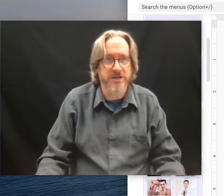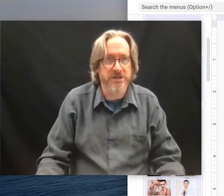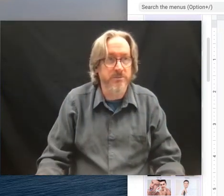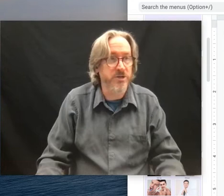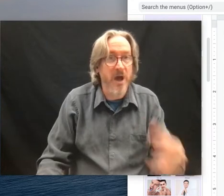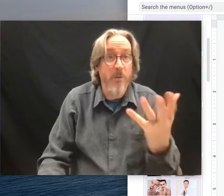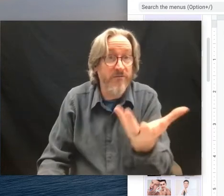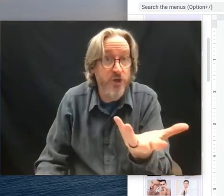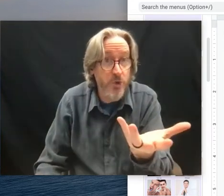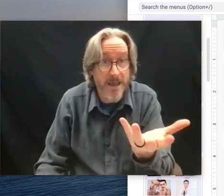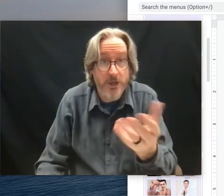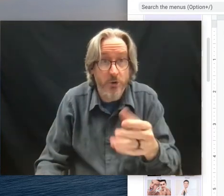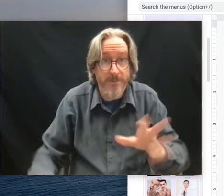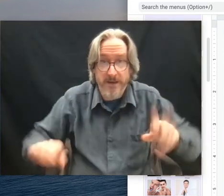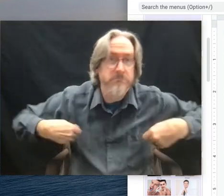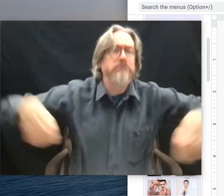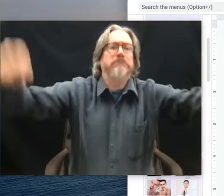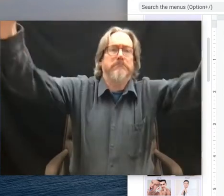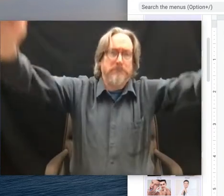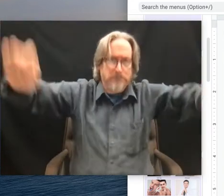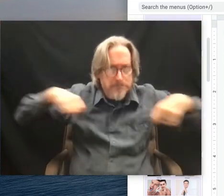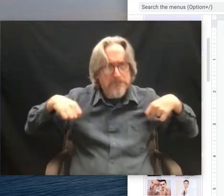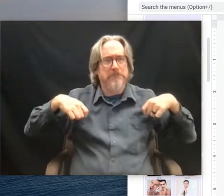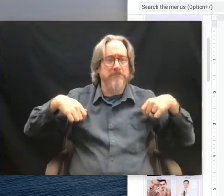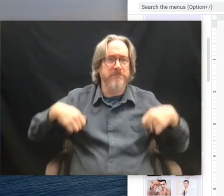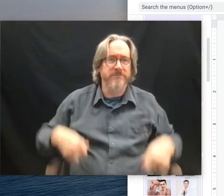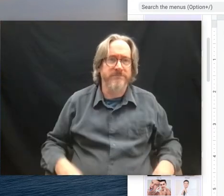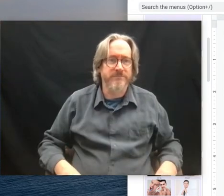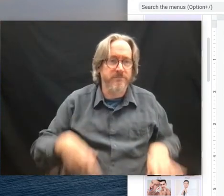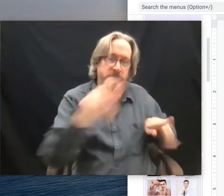Whatever the description, however you make your bed.